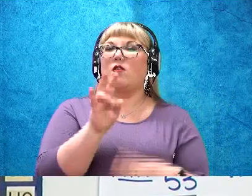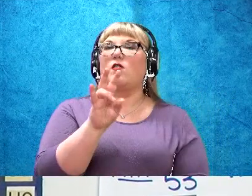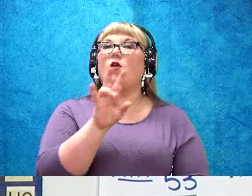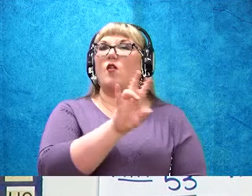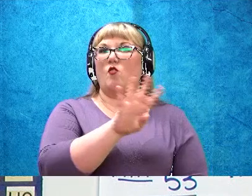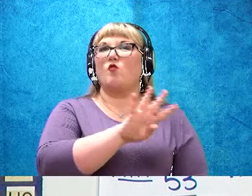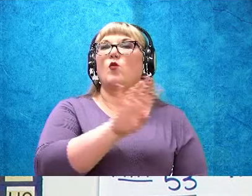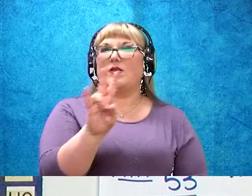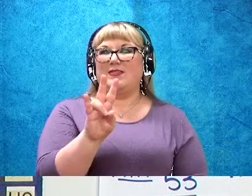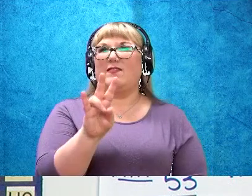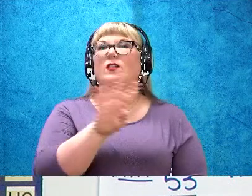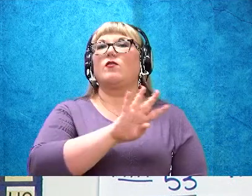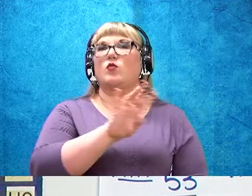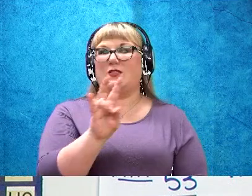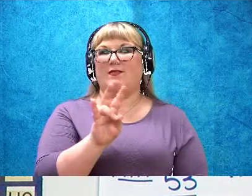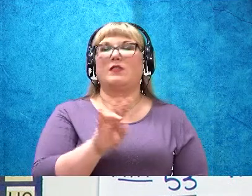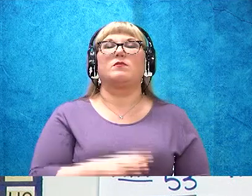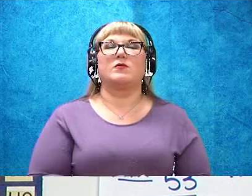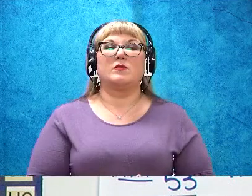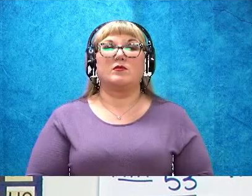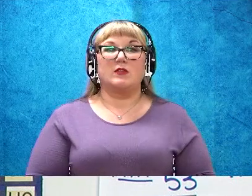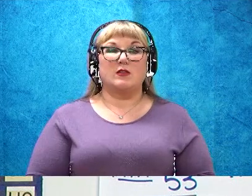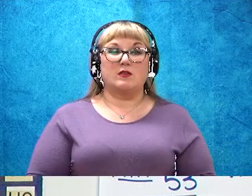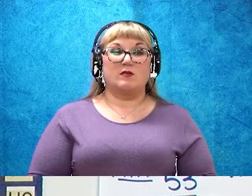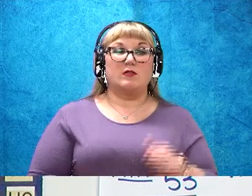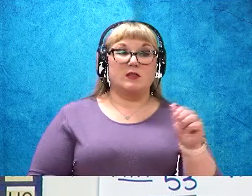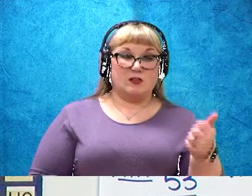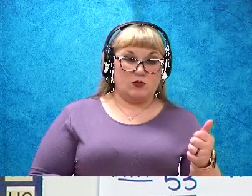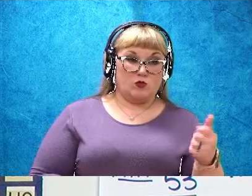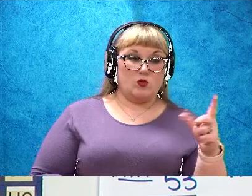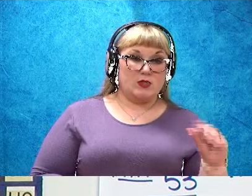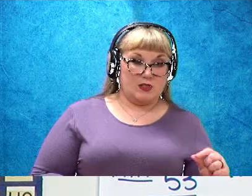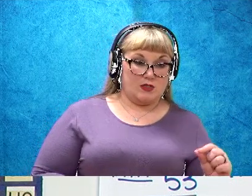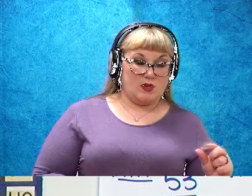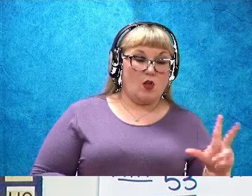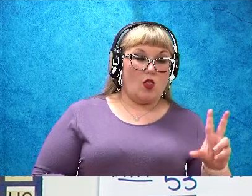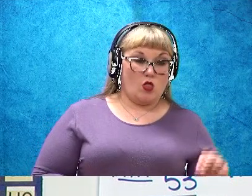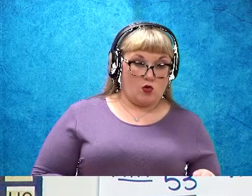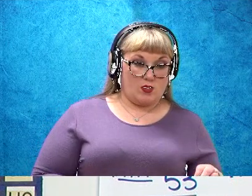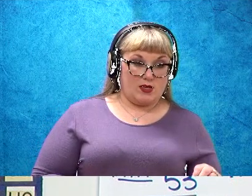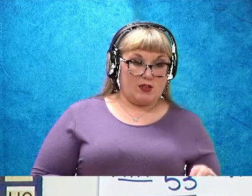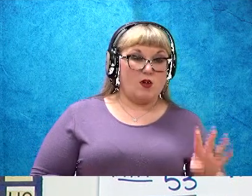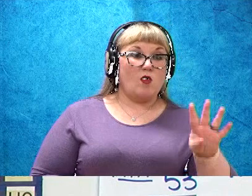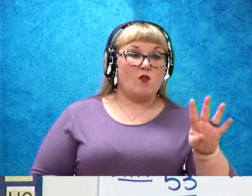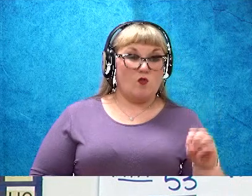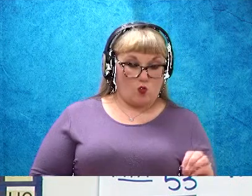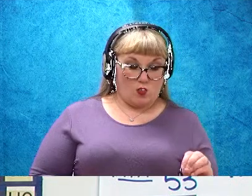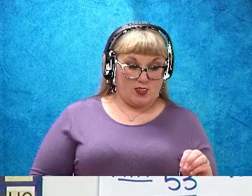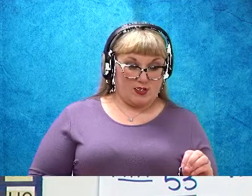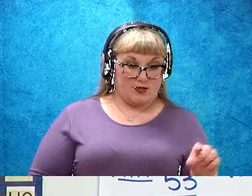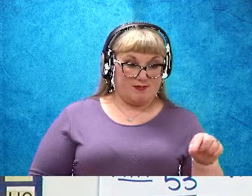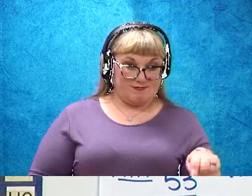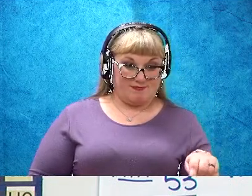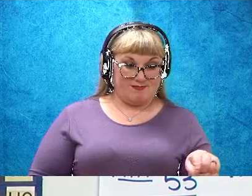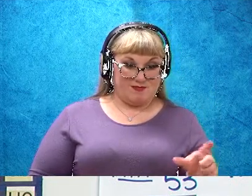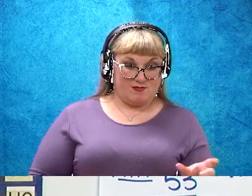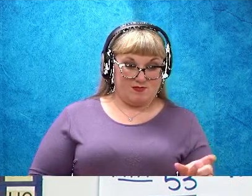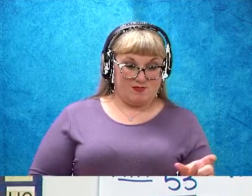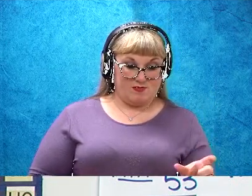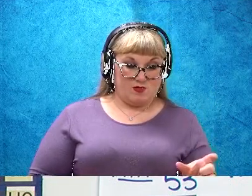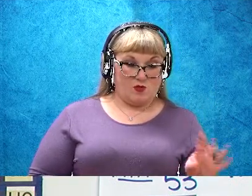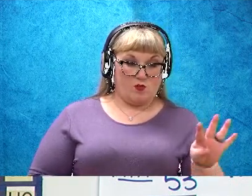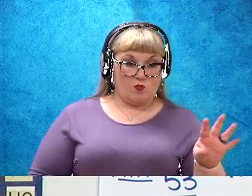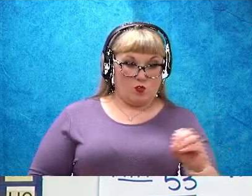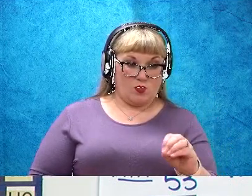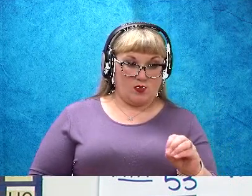our ones place. Let's count. 10, 20, 30, 40.